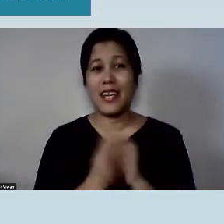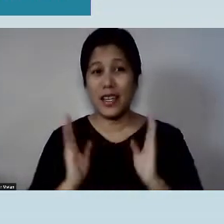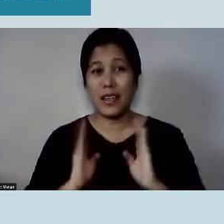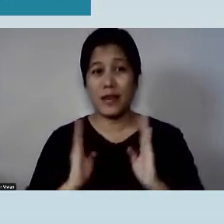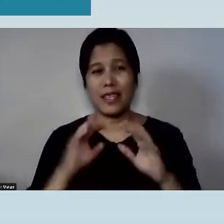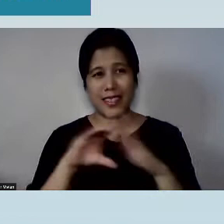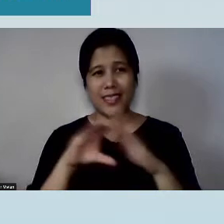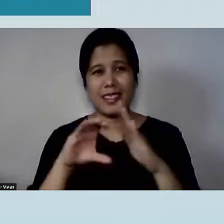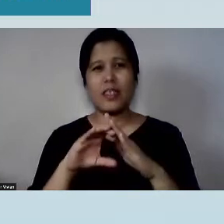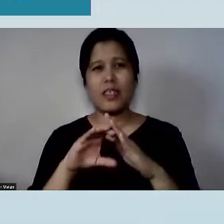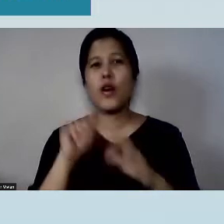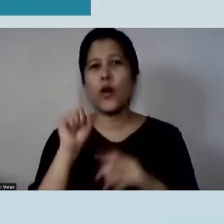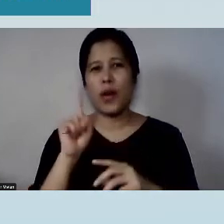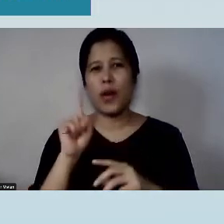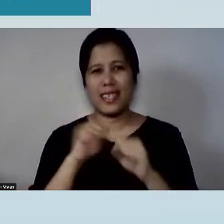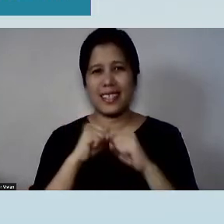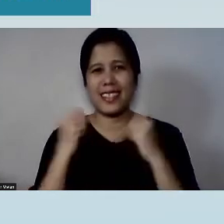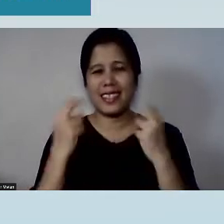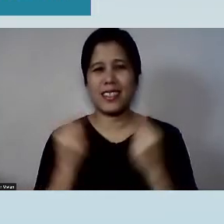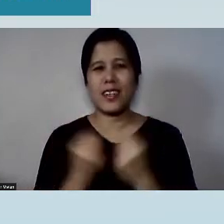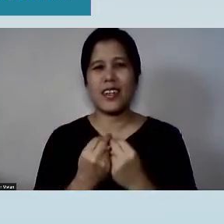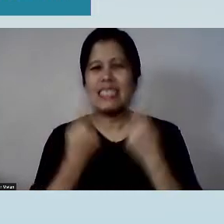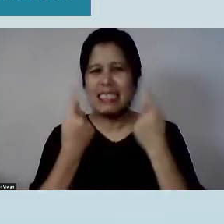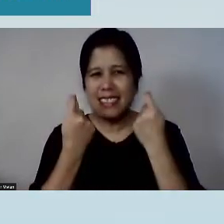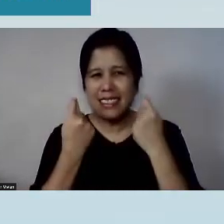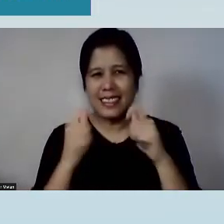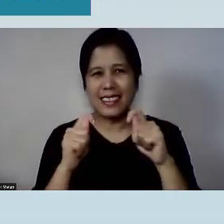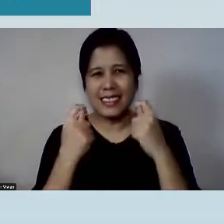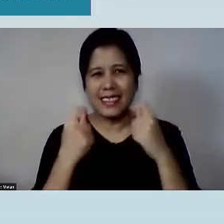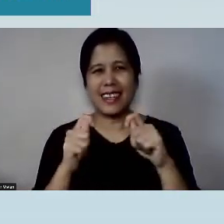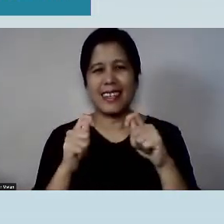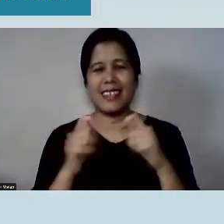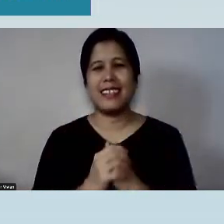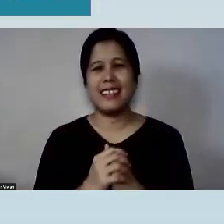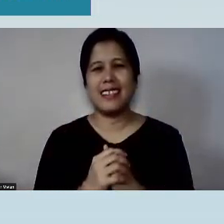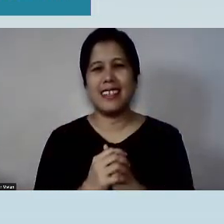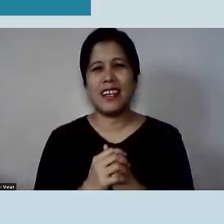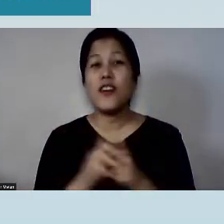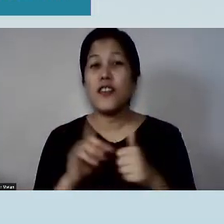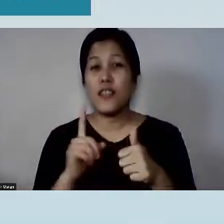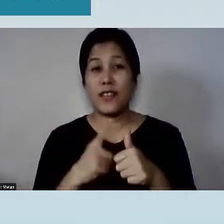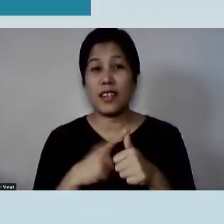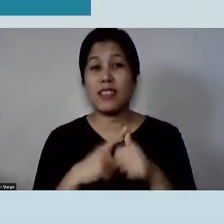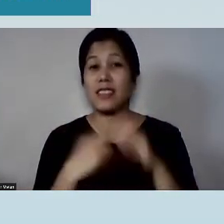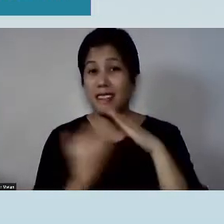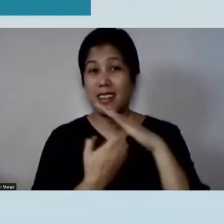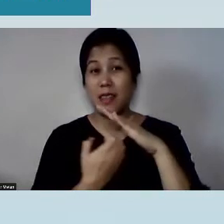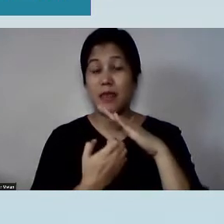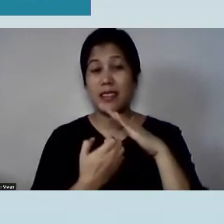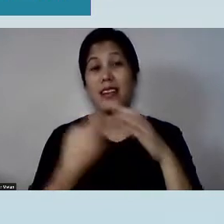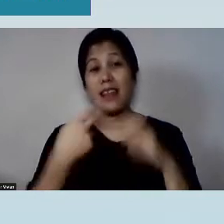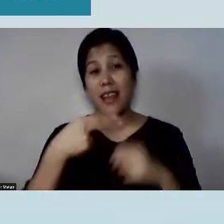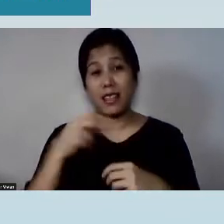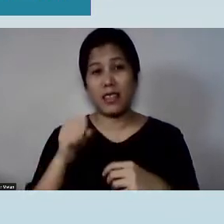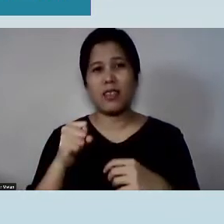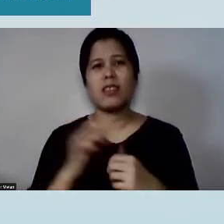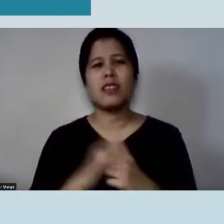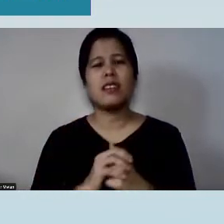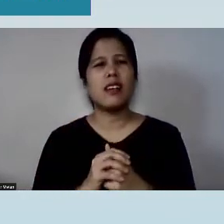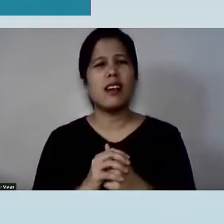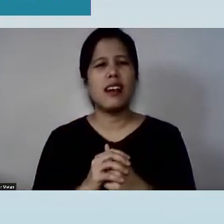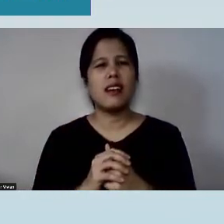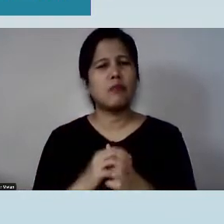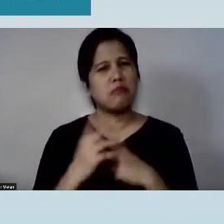only had one section. So, I thrived. I think natakpan yun eh, nung first elementary high school because I was kind